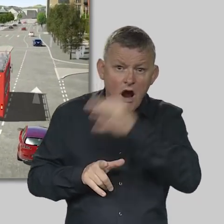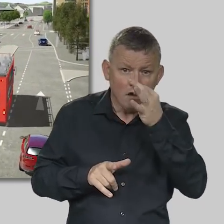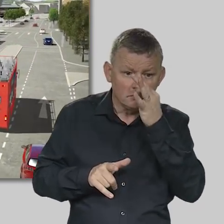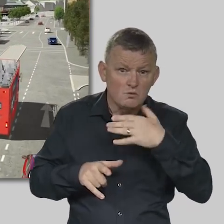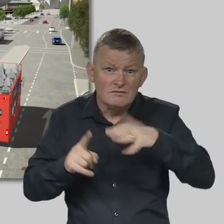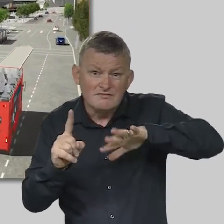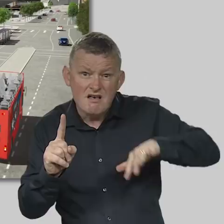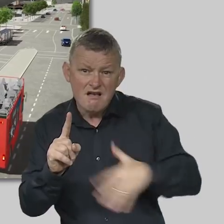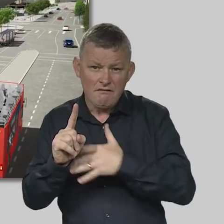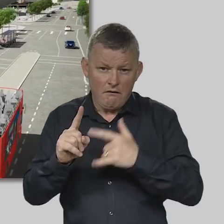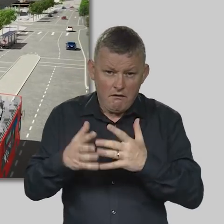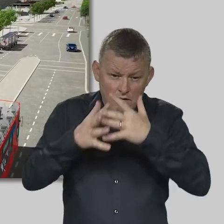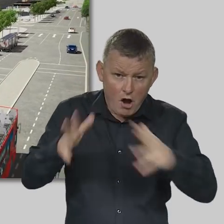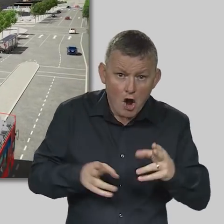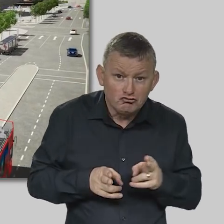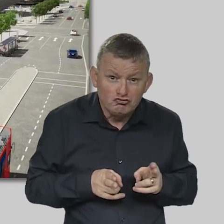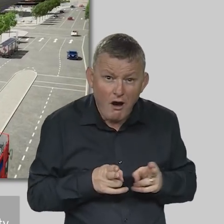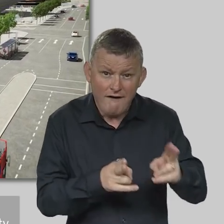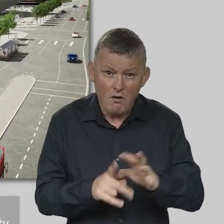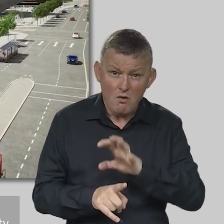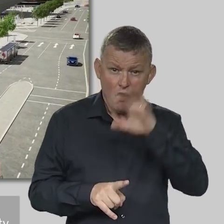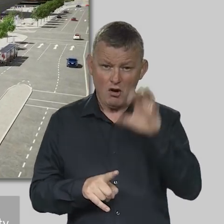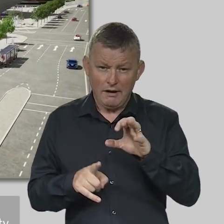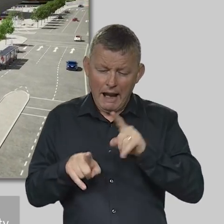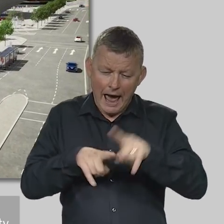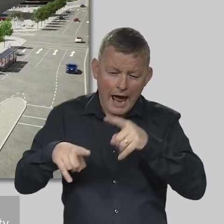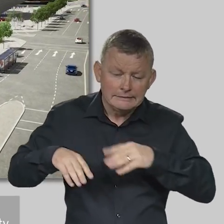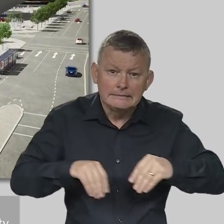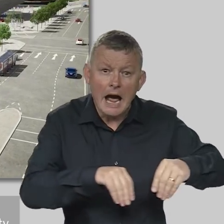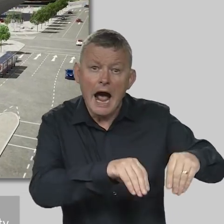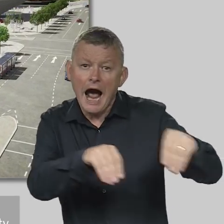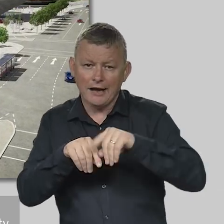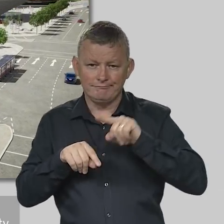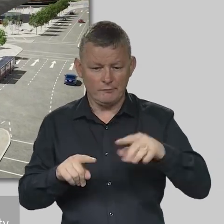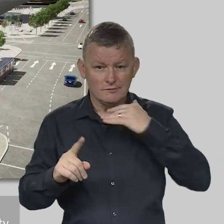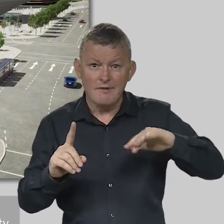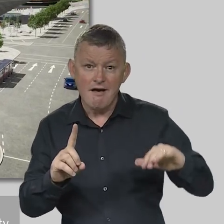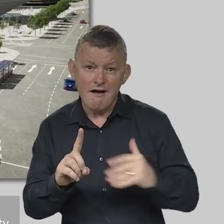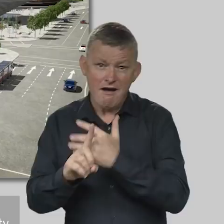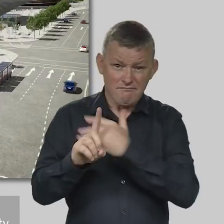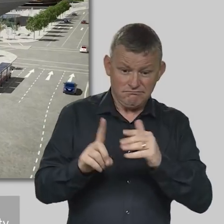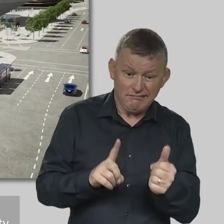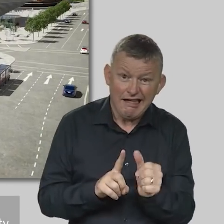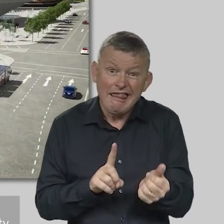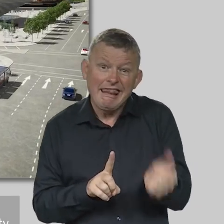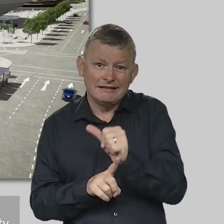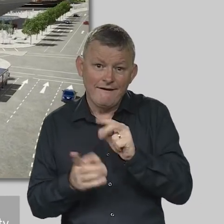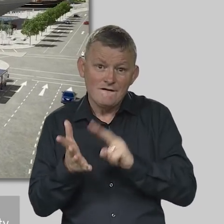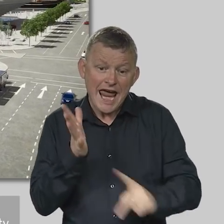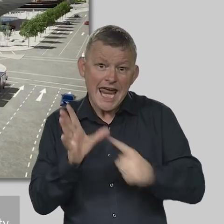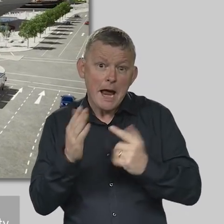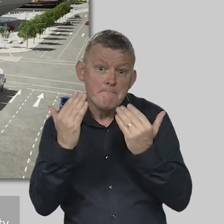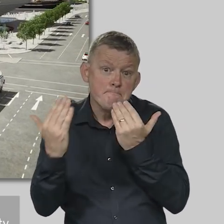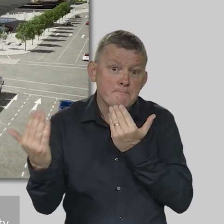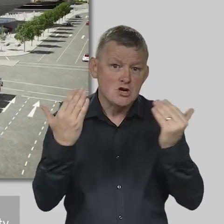on the left extending down to the river. This will be the location of an urban beach, taking advantage of Dundee's position as Scotland's